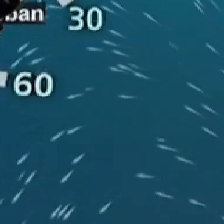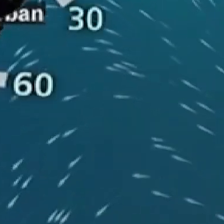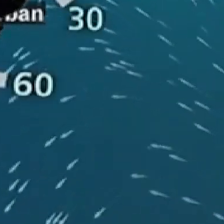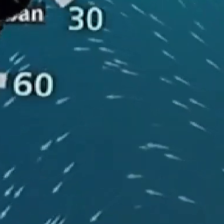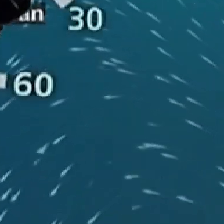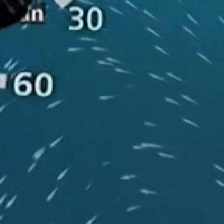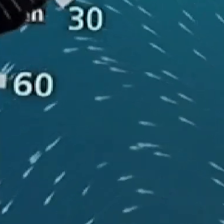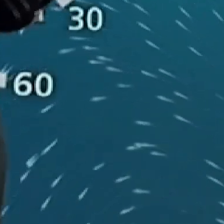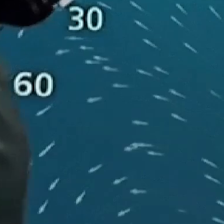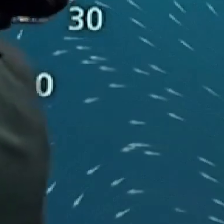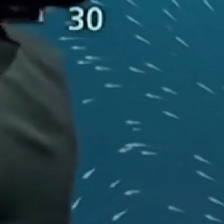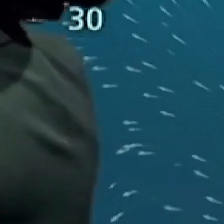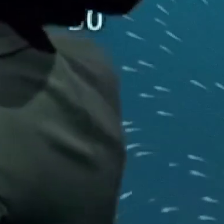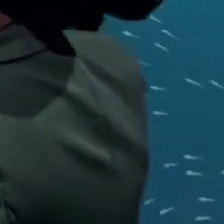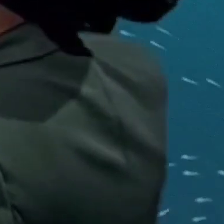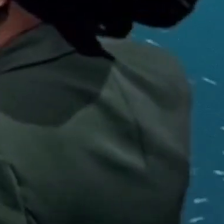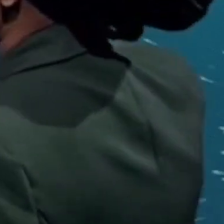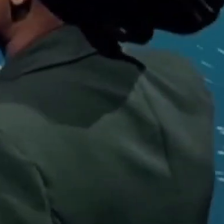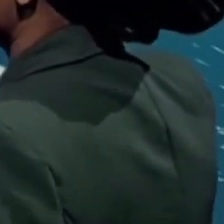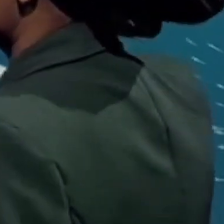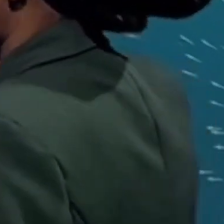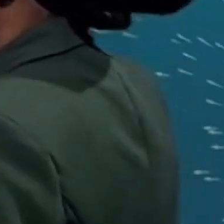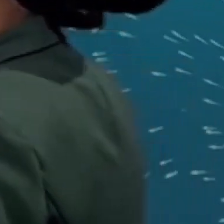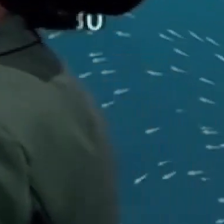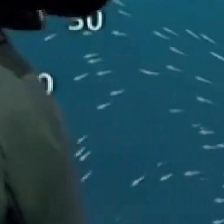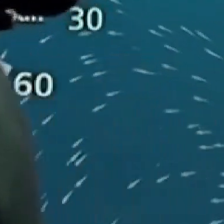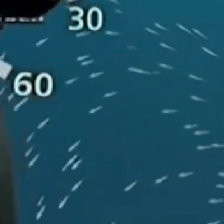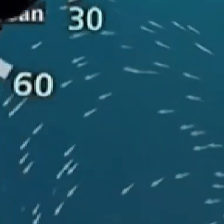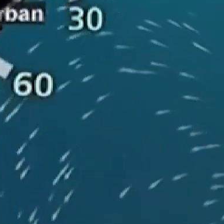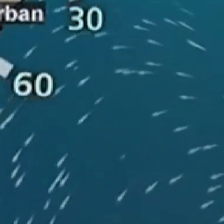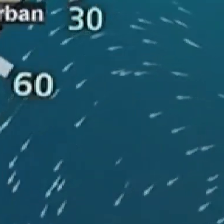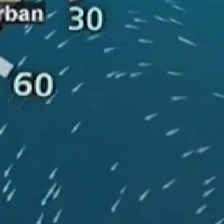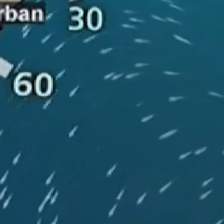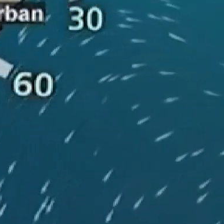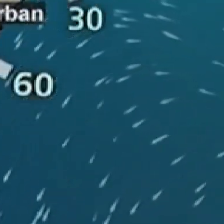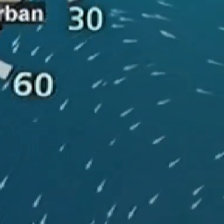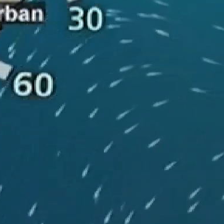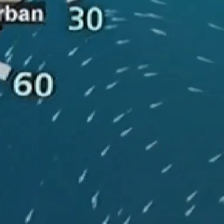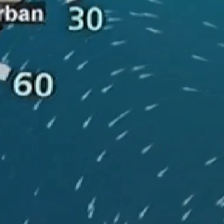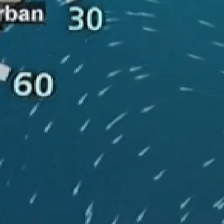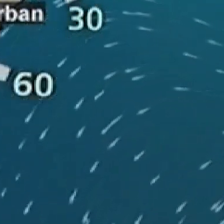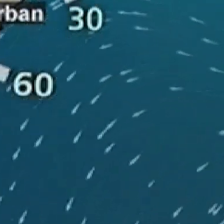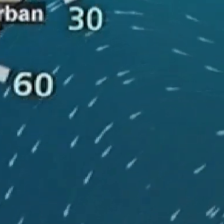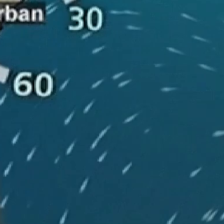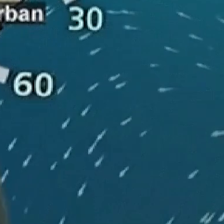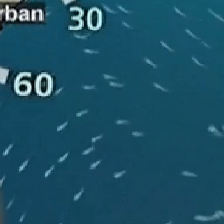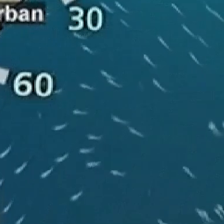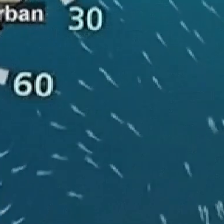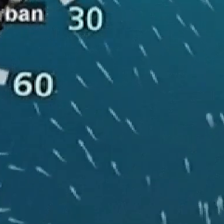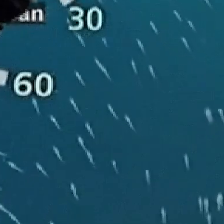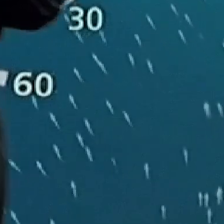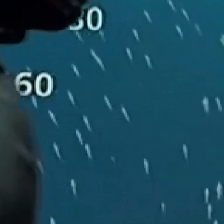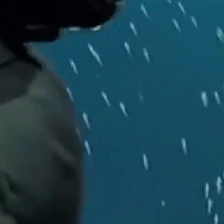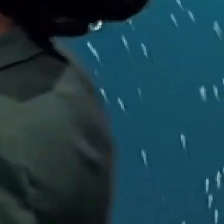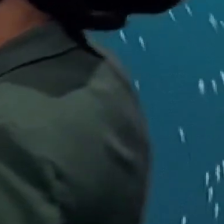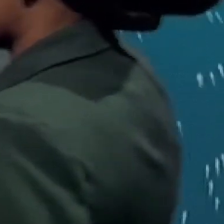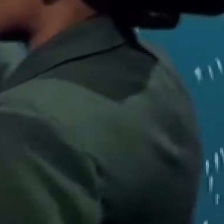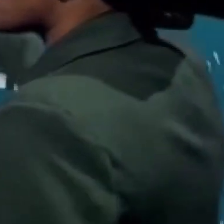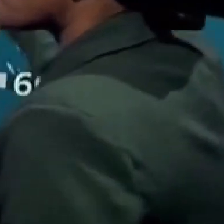le tlhabo ya letsatsi ka moso re bele gape botlhaba jwa naga go tla nna le gone go nna le maru karolo Bloemfontein le ne tla nna le gone go aparelwa ke